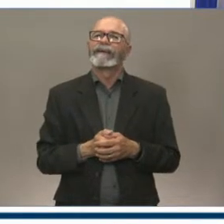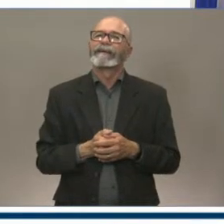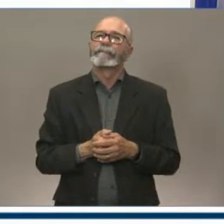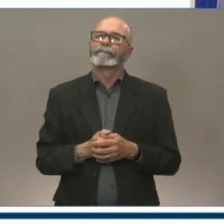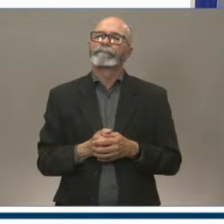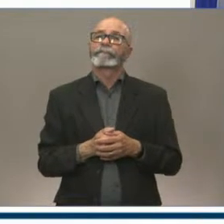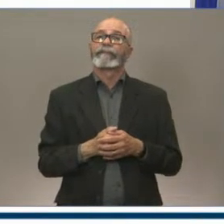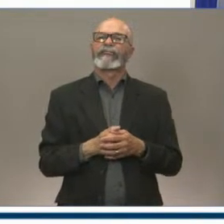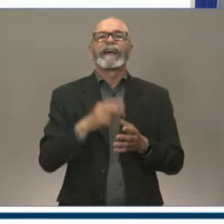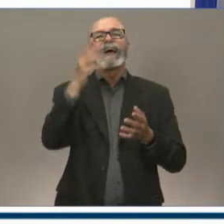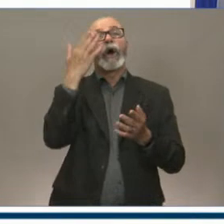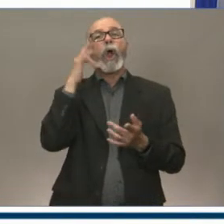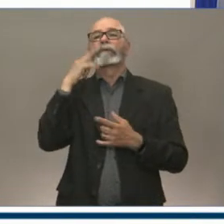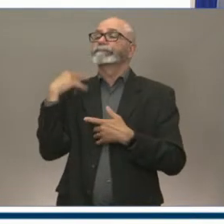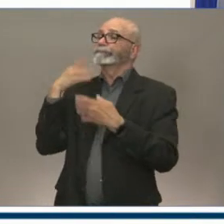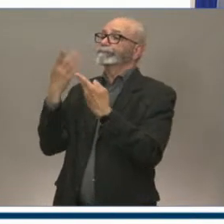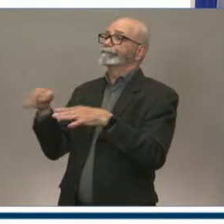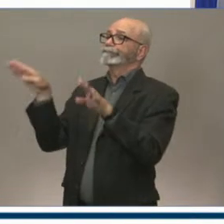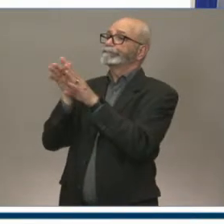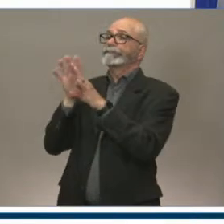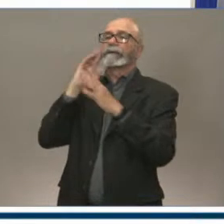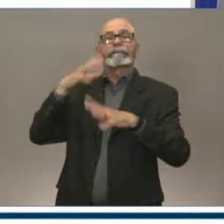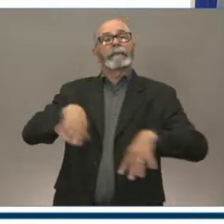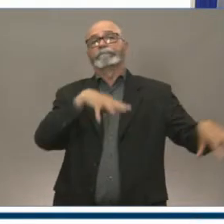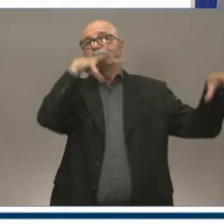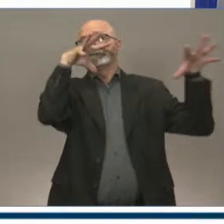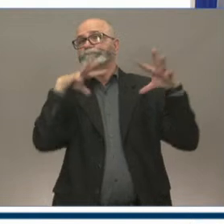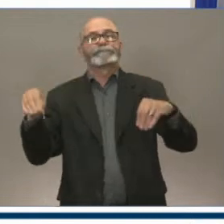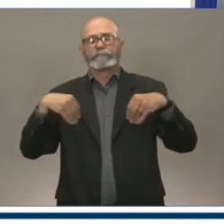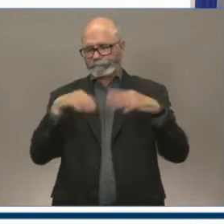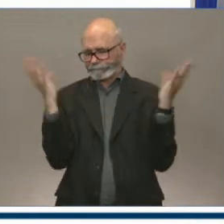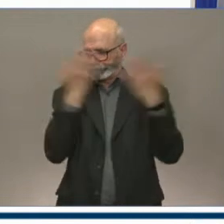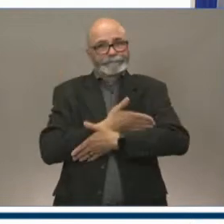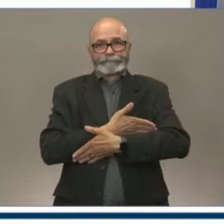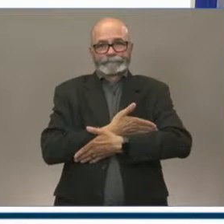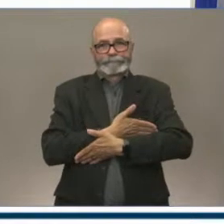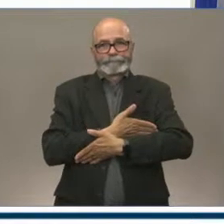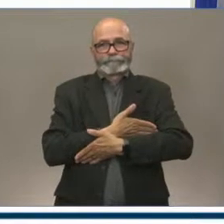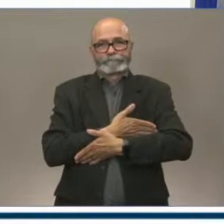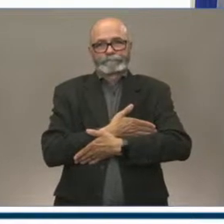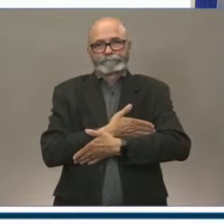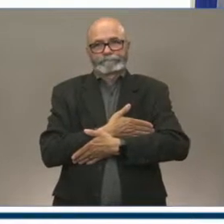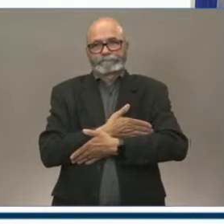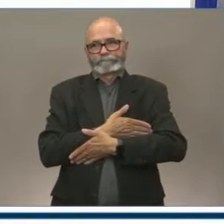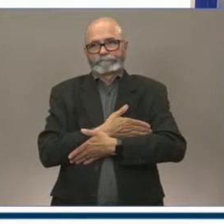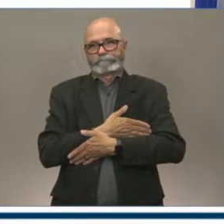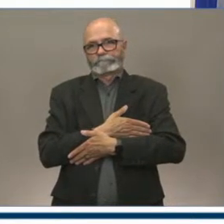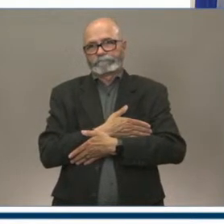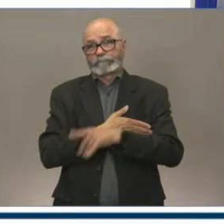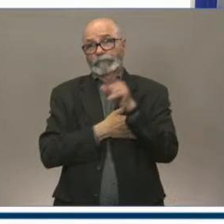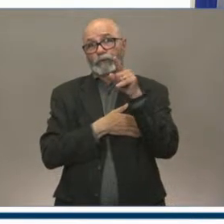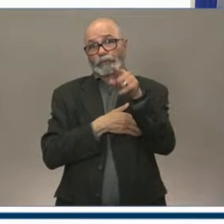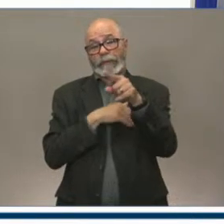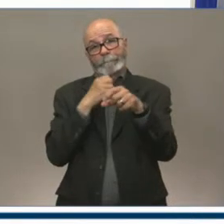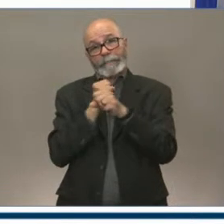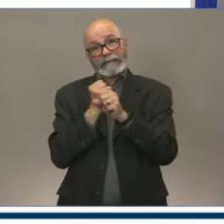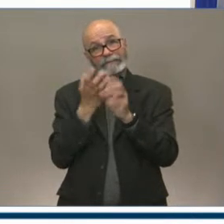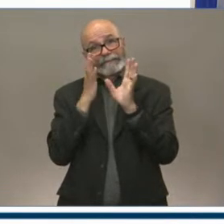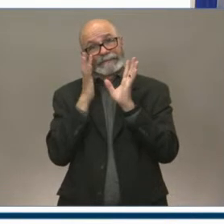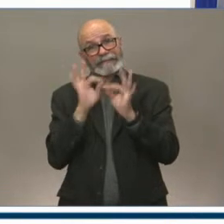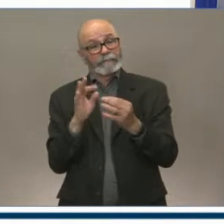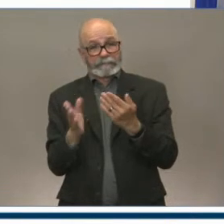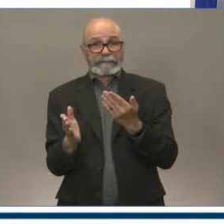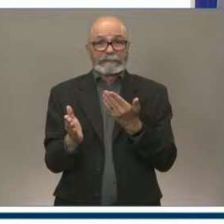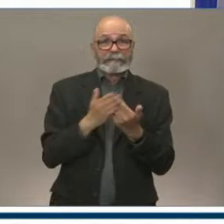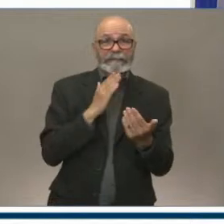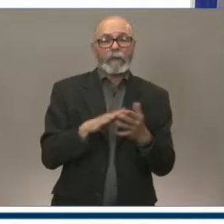resort, can you give us some insight into what the decision-making process was like? We a lot of